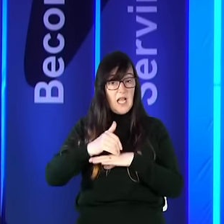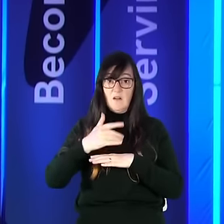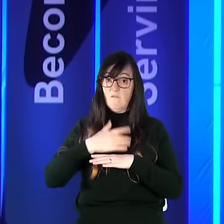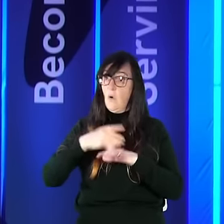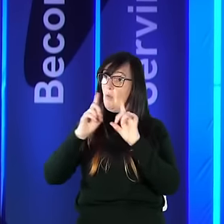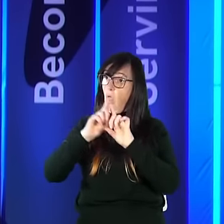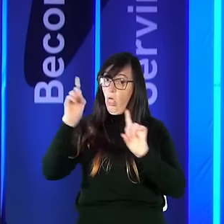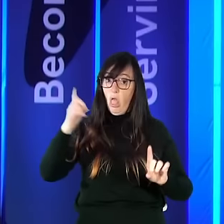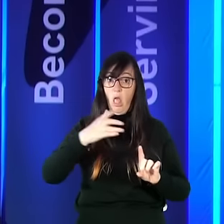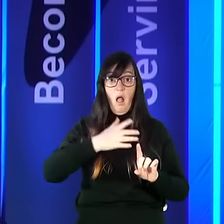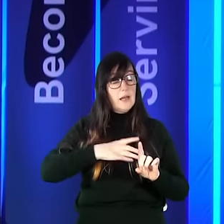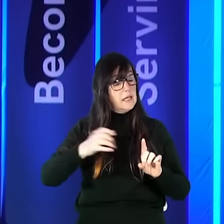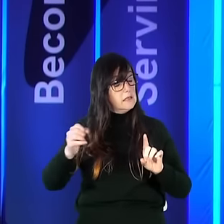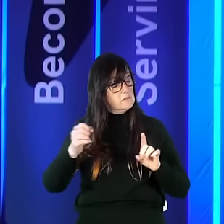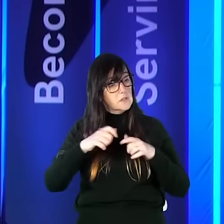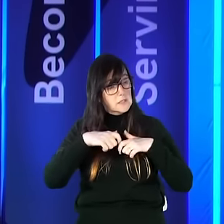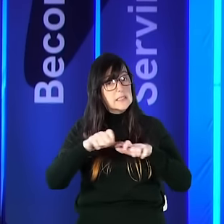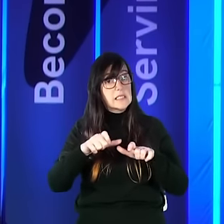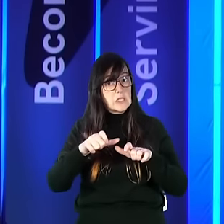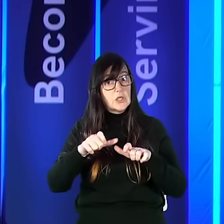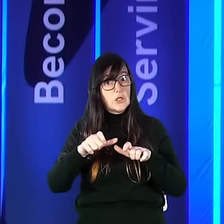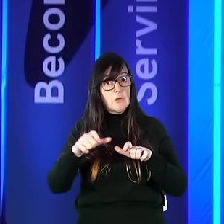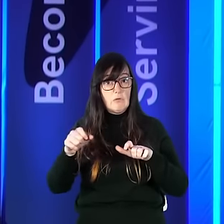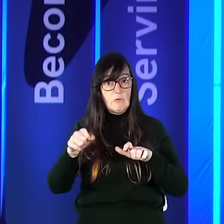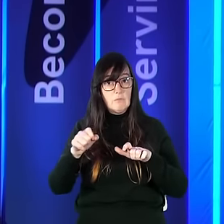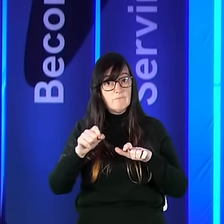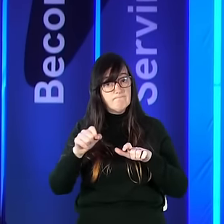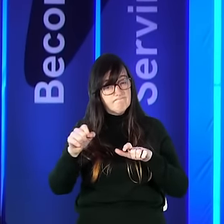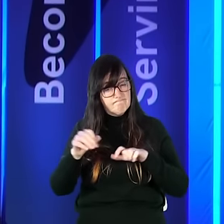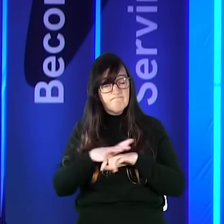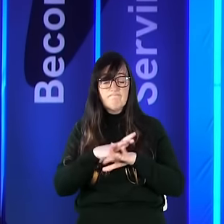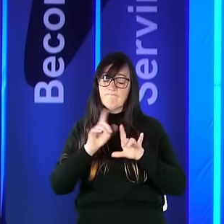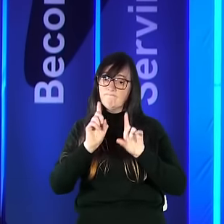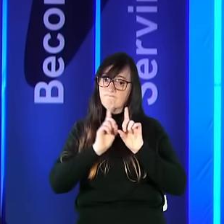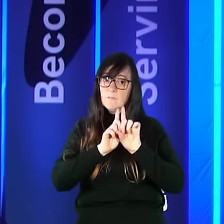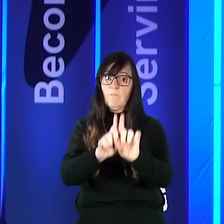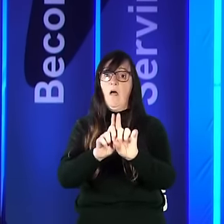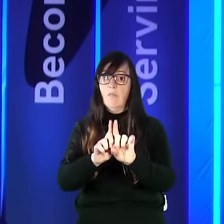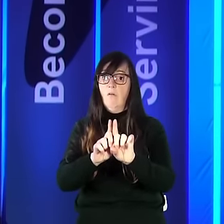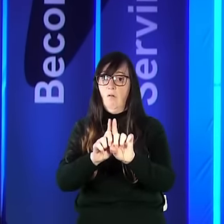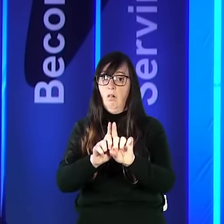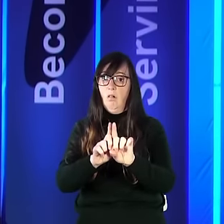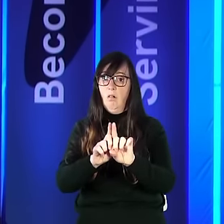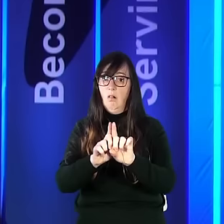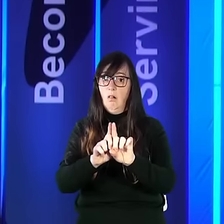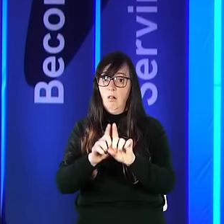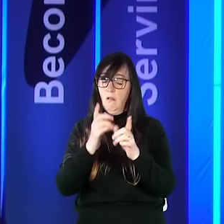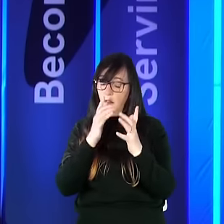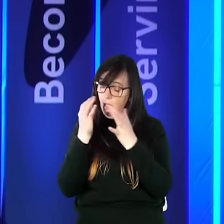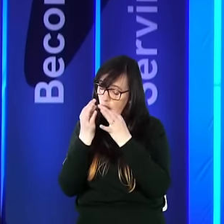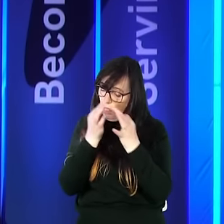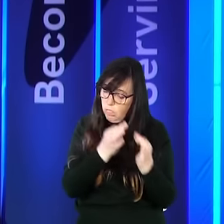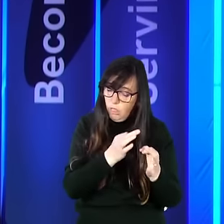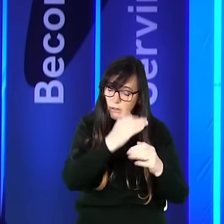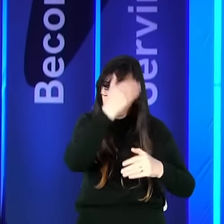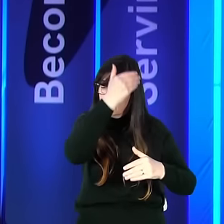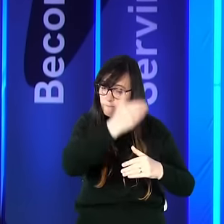own lusts because I am a fallen being sexually. The fall has affected all of us in our